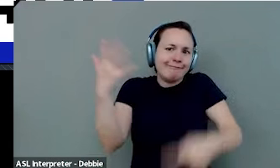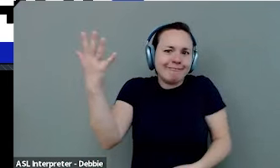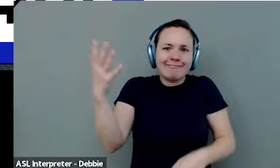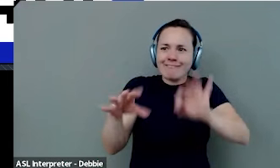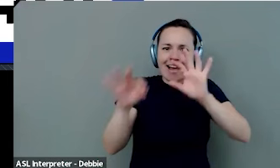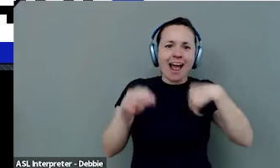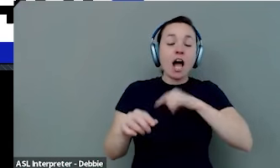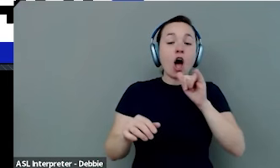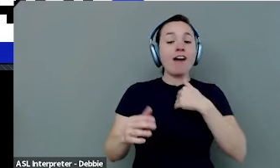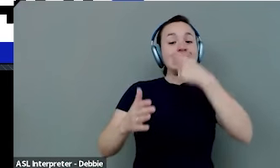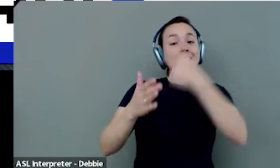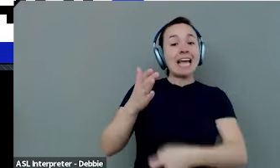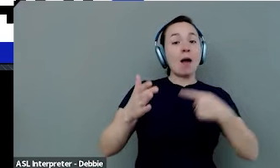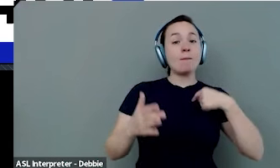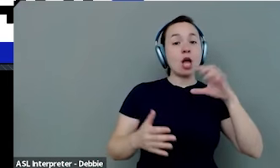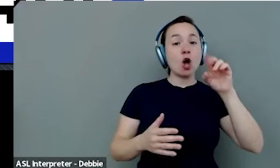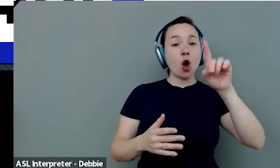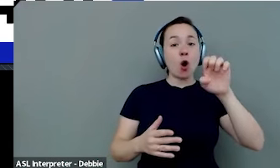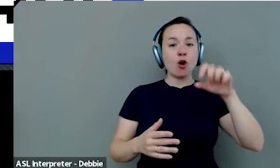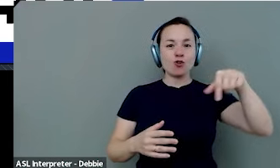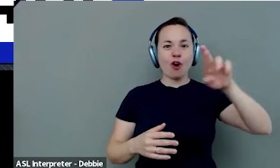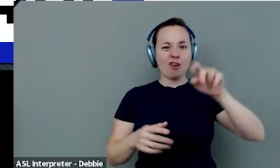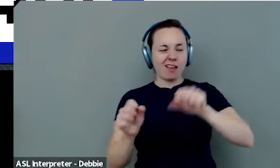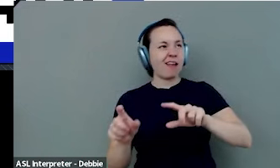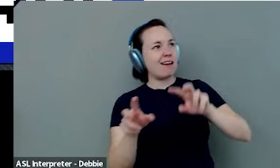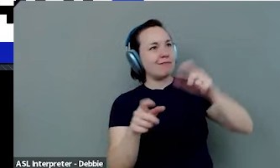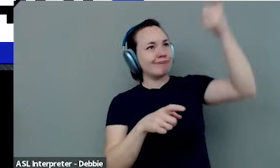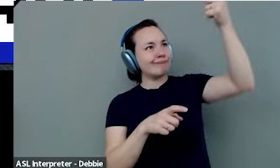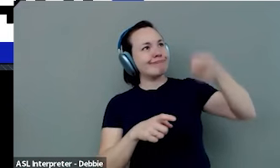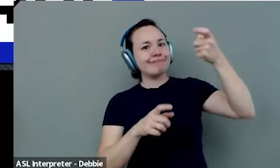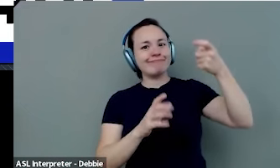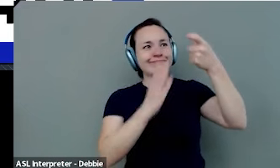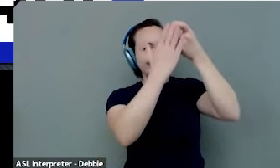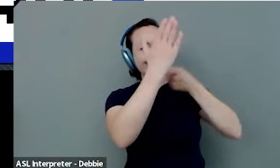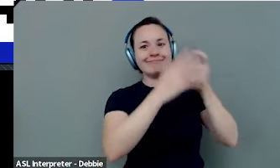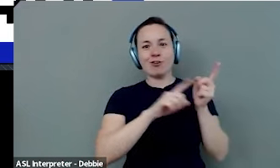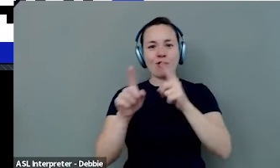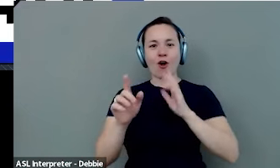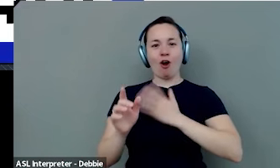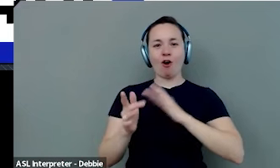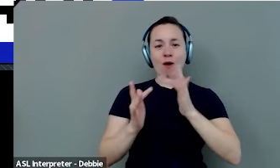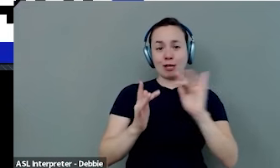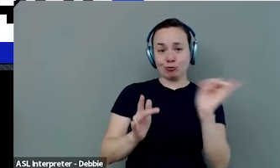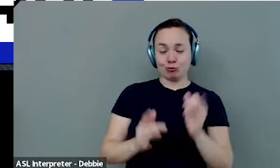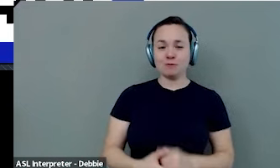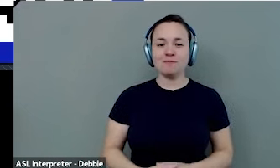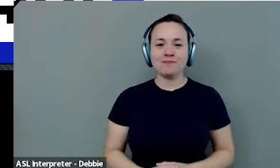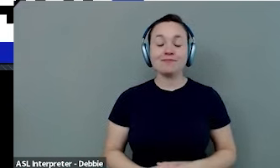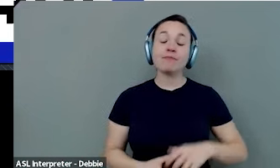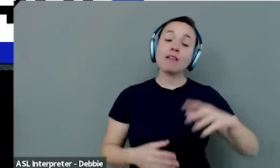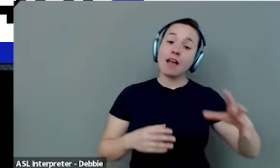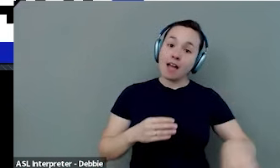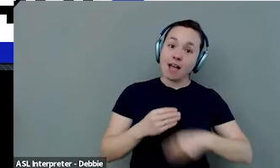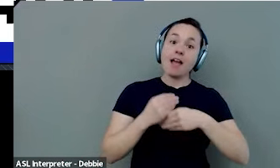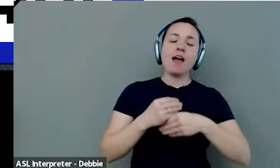scan me code on the slide, so you can scan that and go to our website as well. And in addition